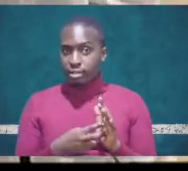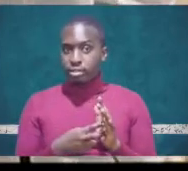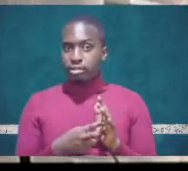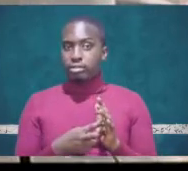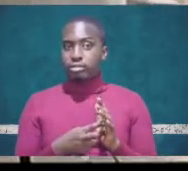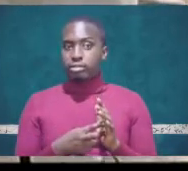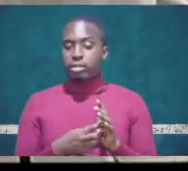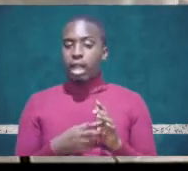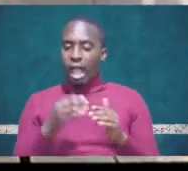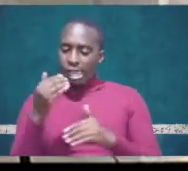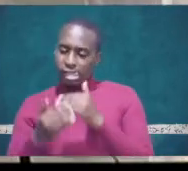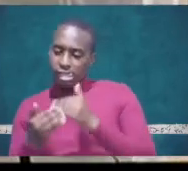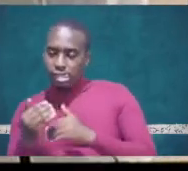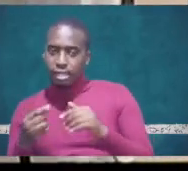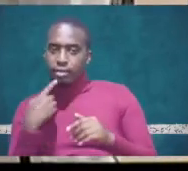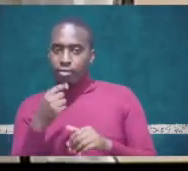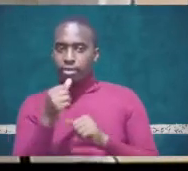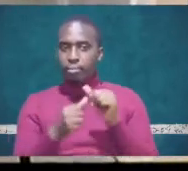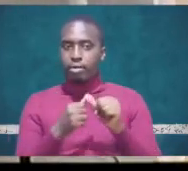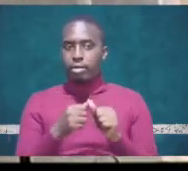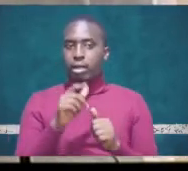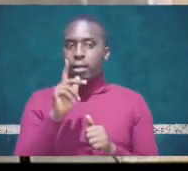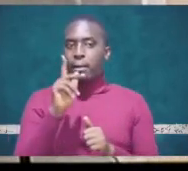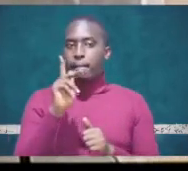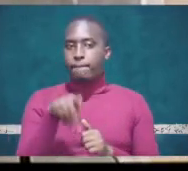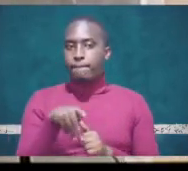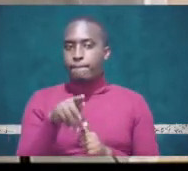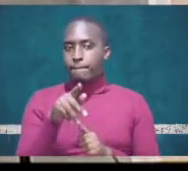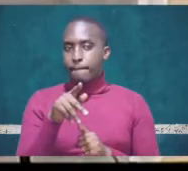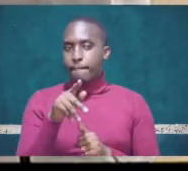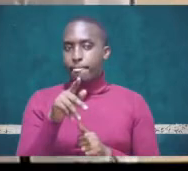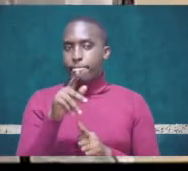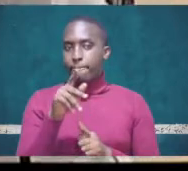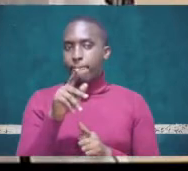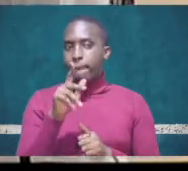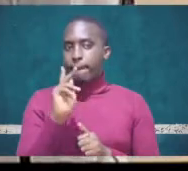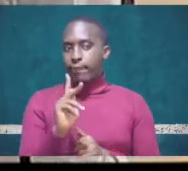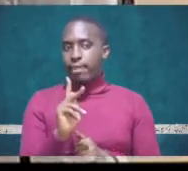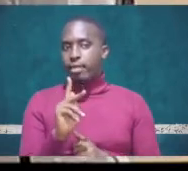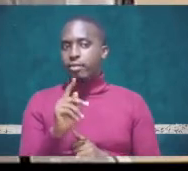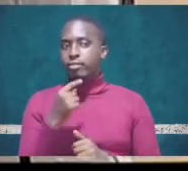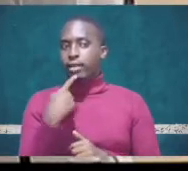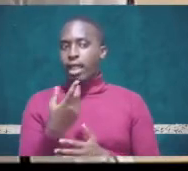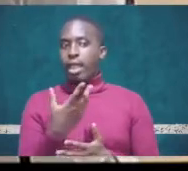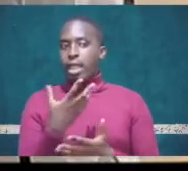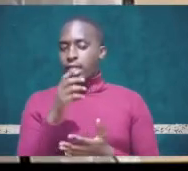constant of proportionality, as what we have said, is that potential gradient. And then we'll